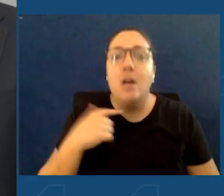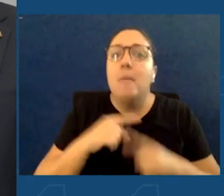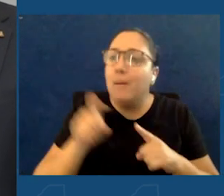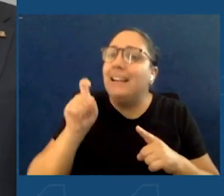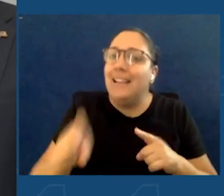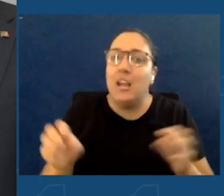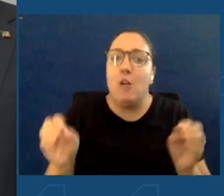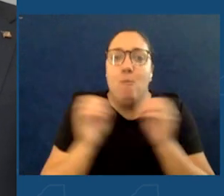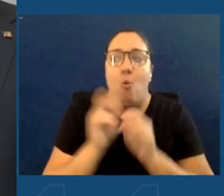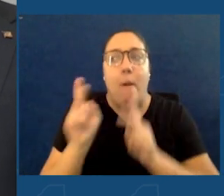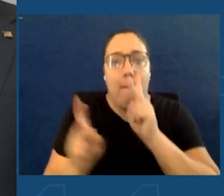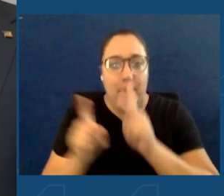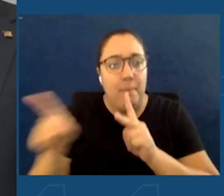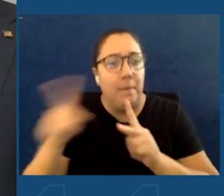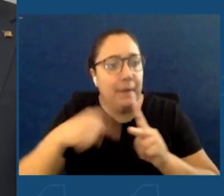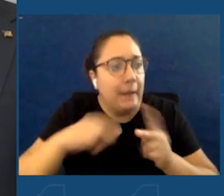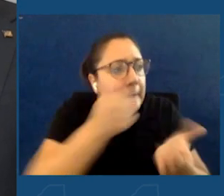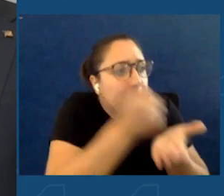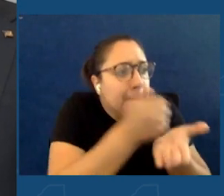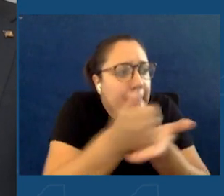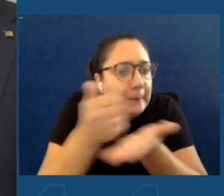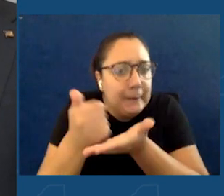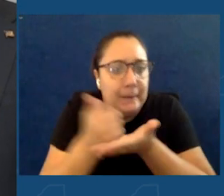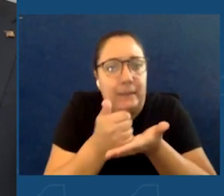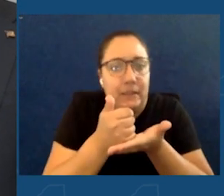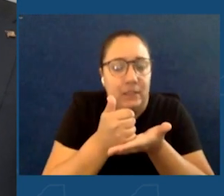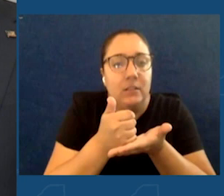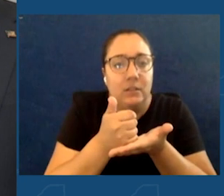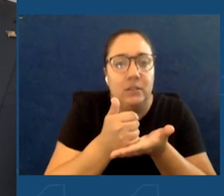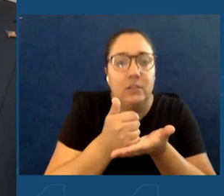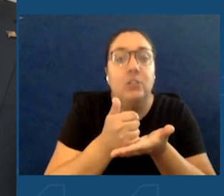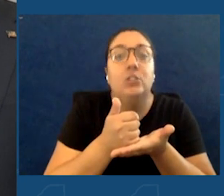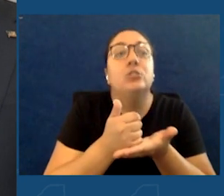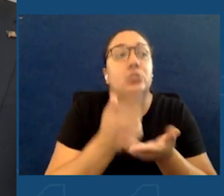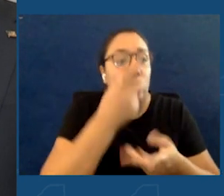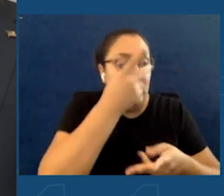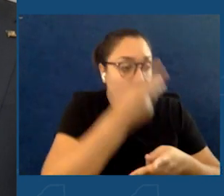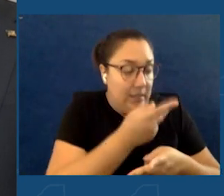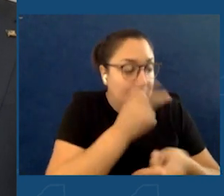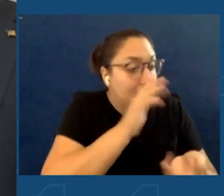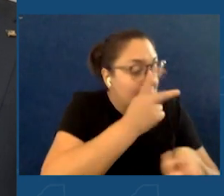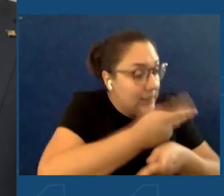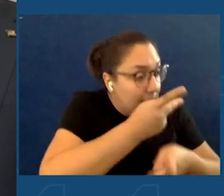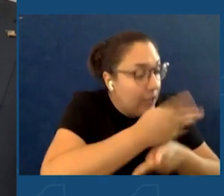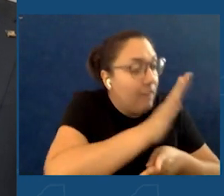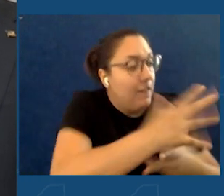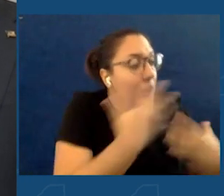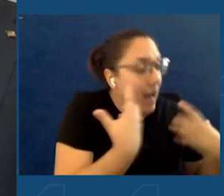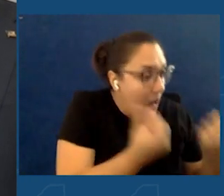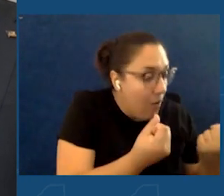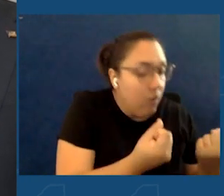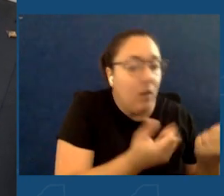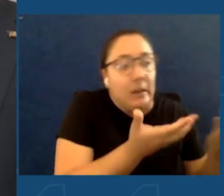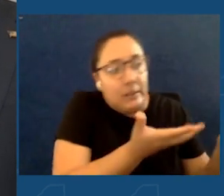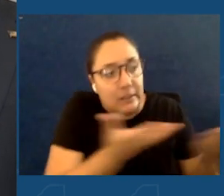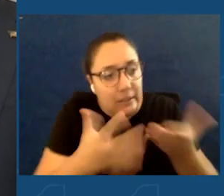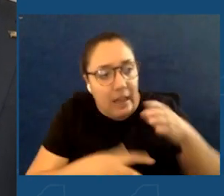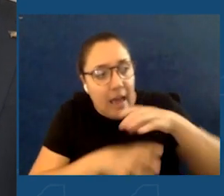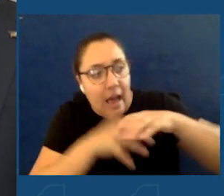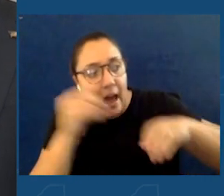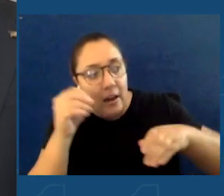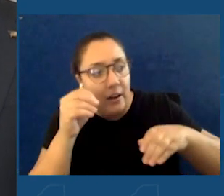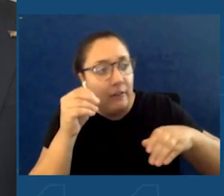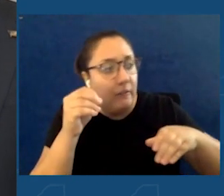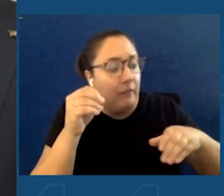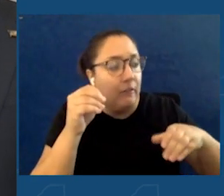So that is occurring right now. But in addition to that, we take care of people's health, get them out of danger. But if the lights don't come on, the power doesn't